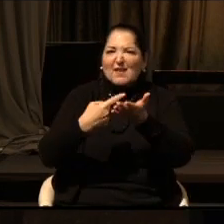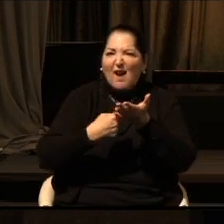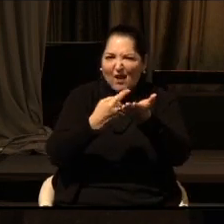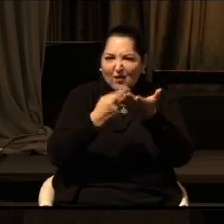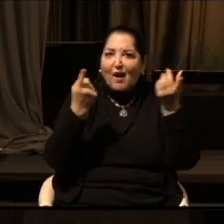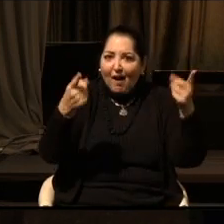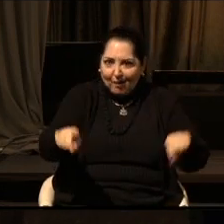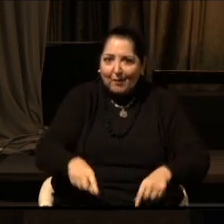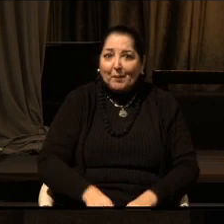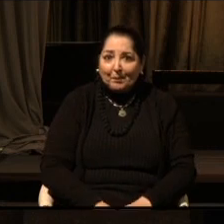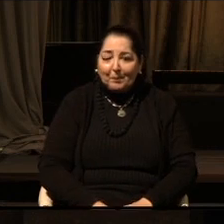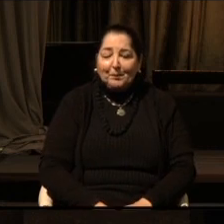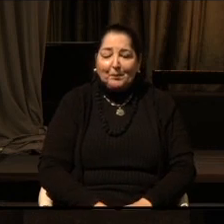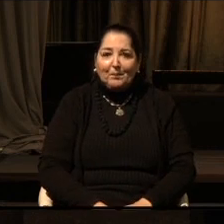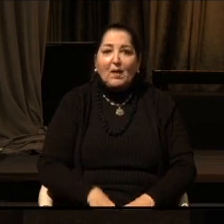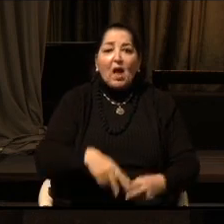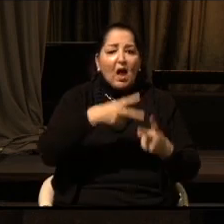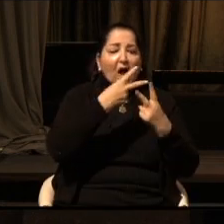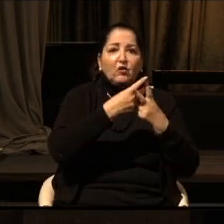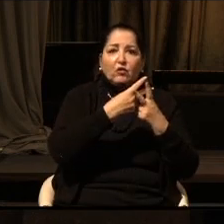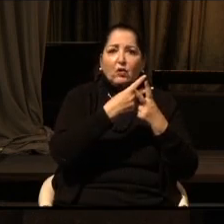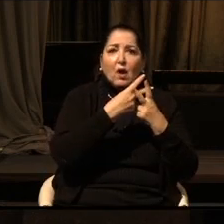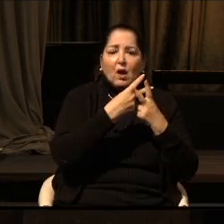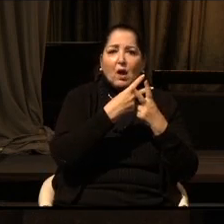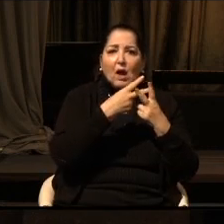Please use the hashtag